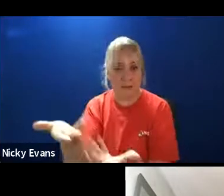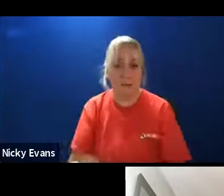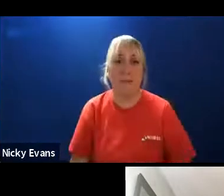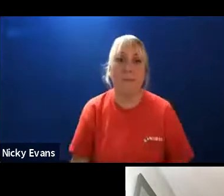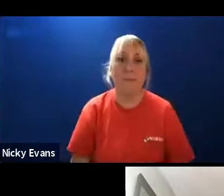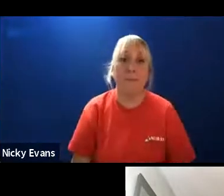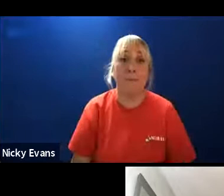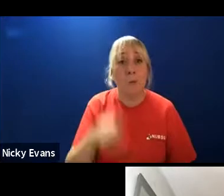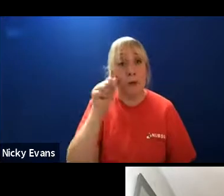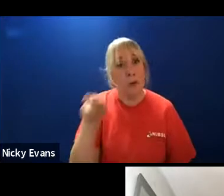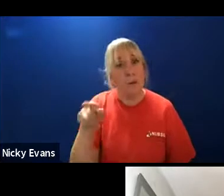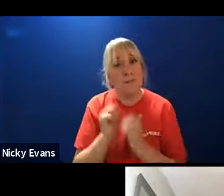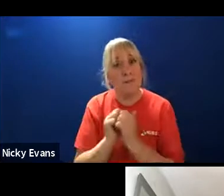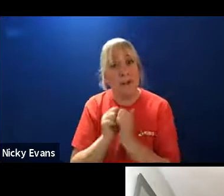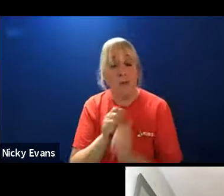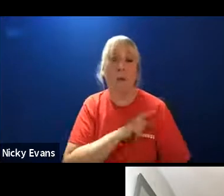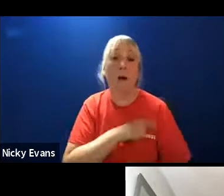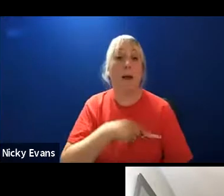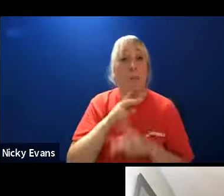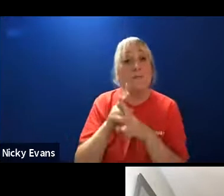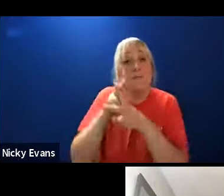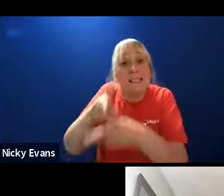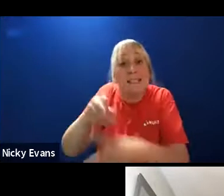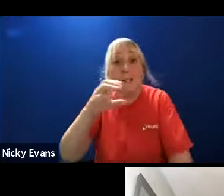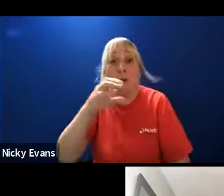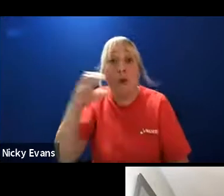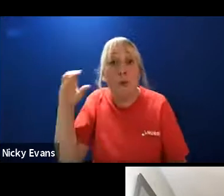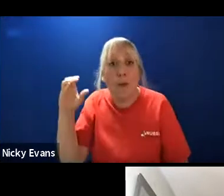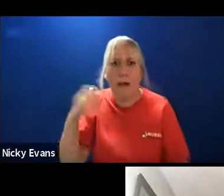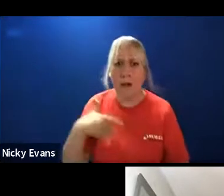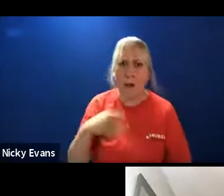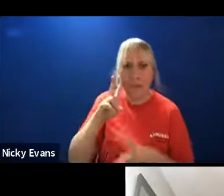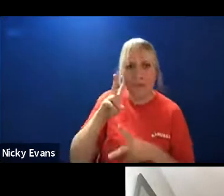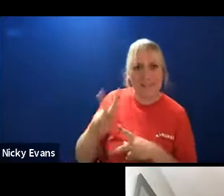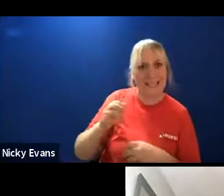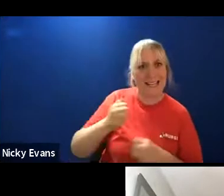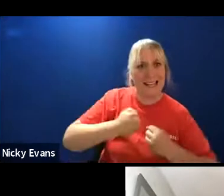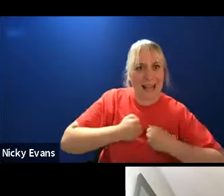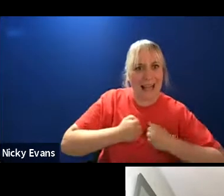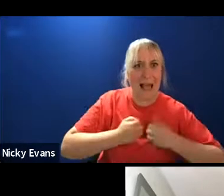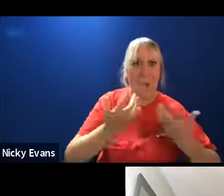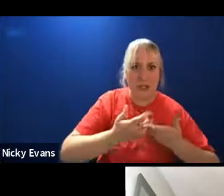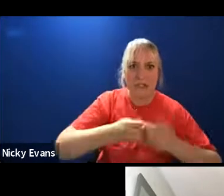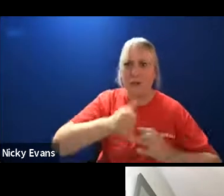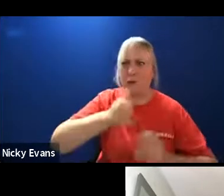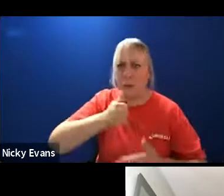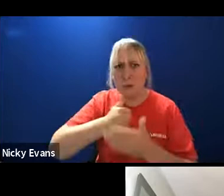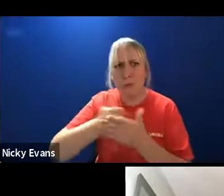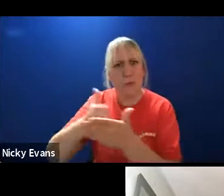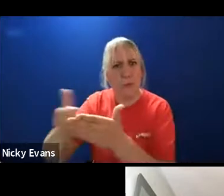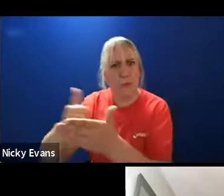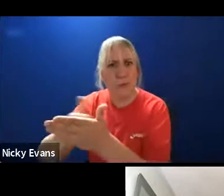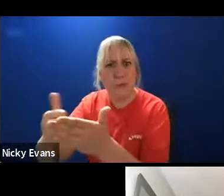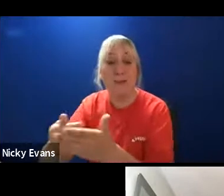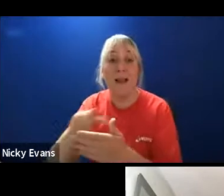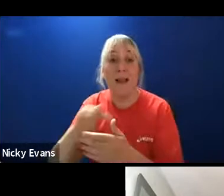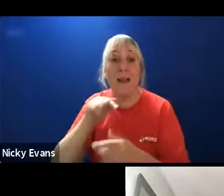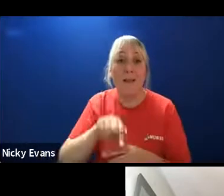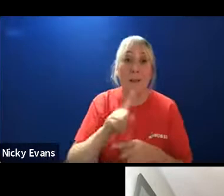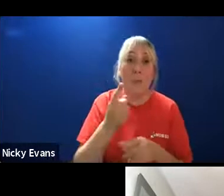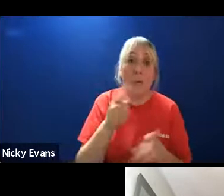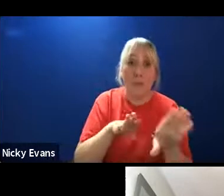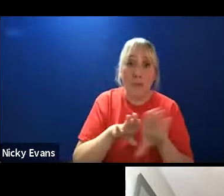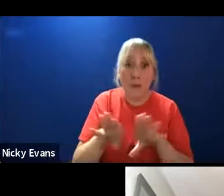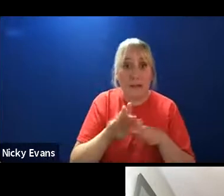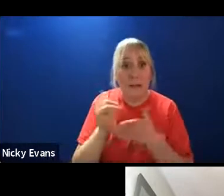know that's the case because when we've returned on subsequent visits, we've seen them being used. So they're a practical aid to